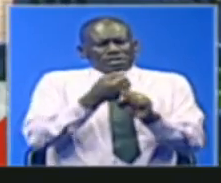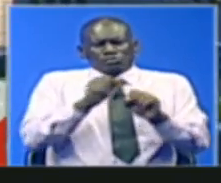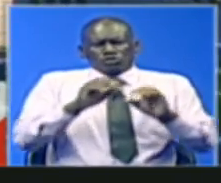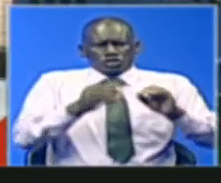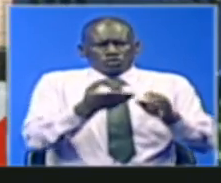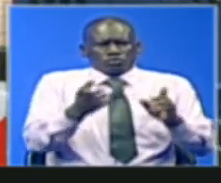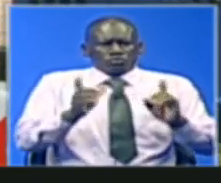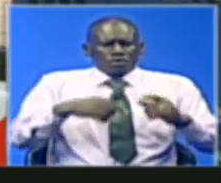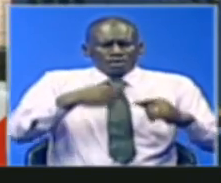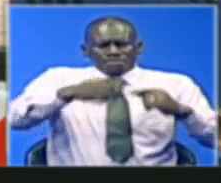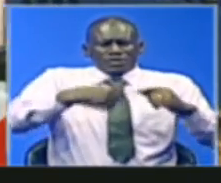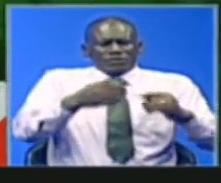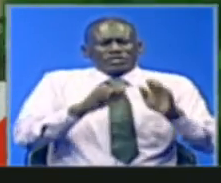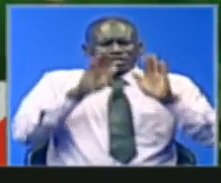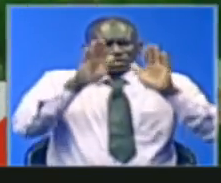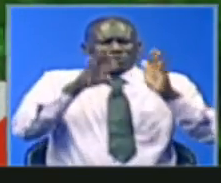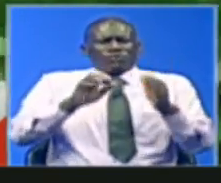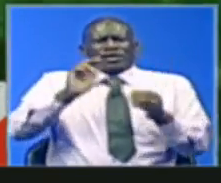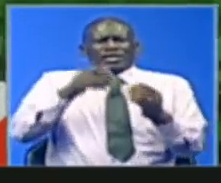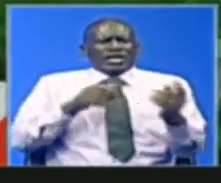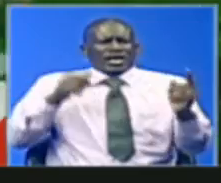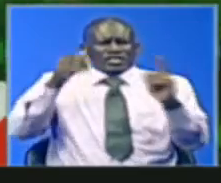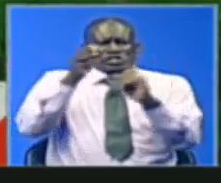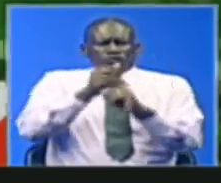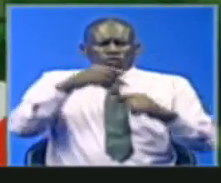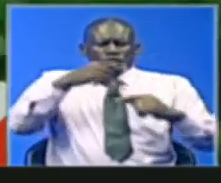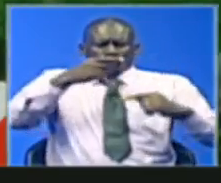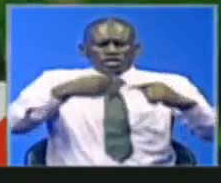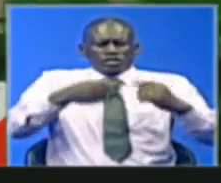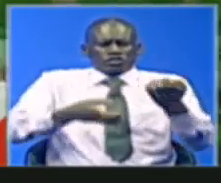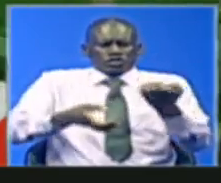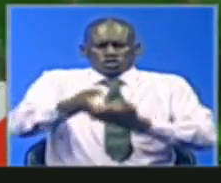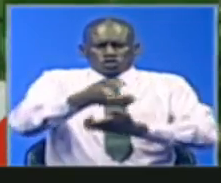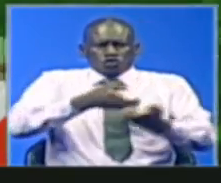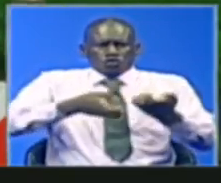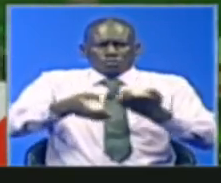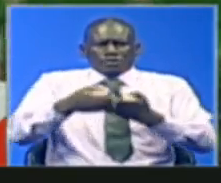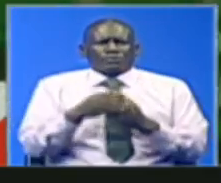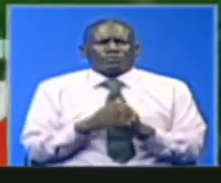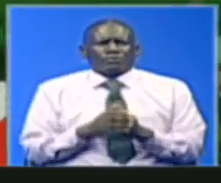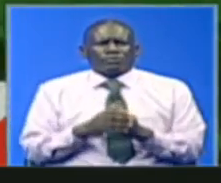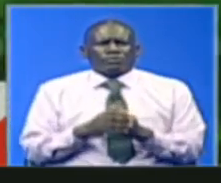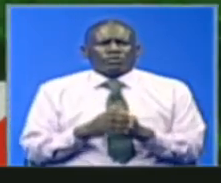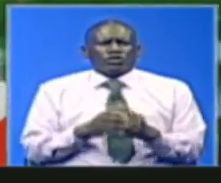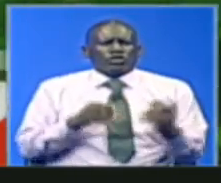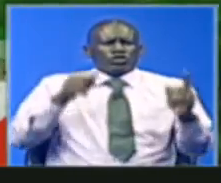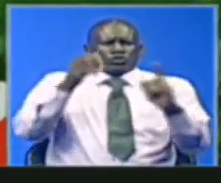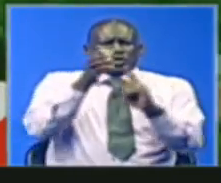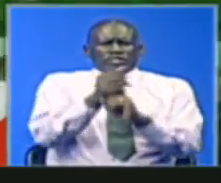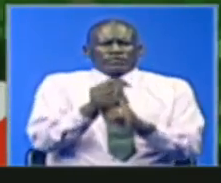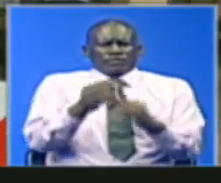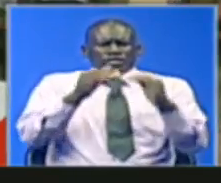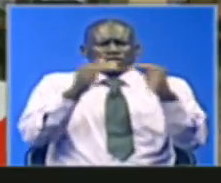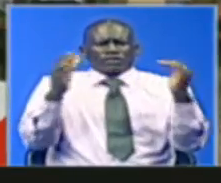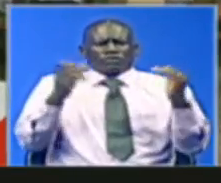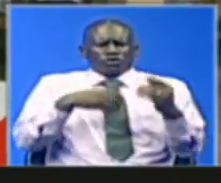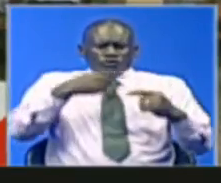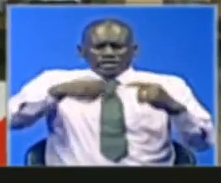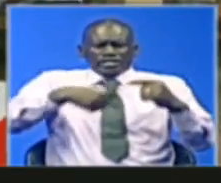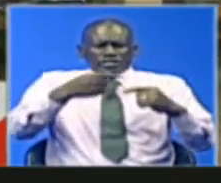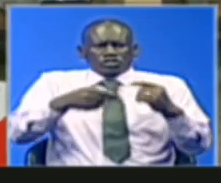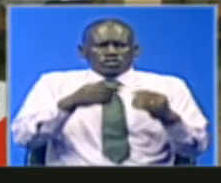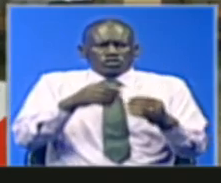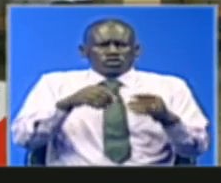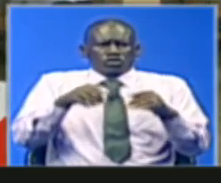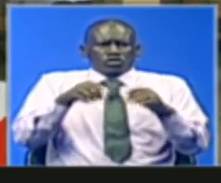Manufacturing is central to Kenya's realization of an industrialized economy. To achieve the desired level of industrialization,